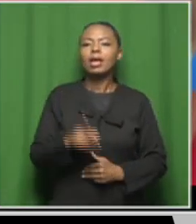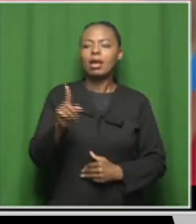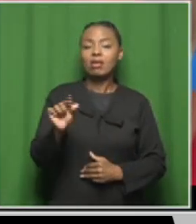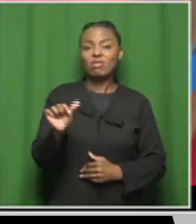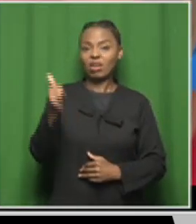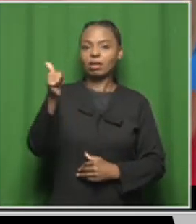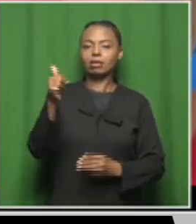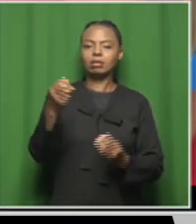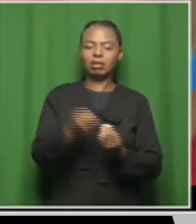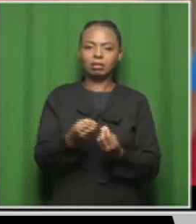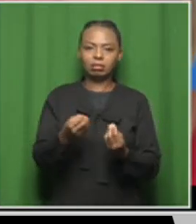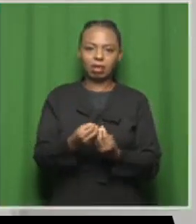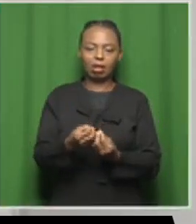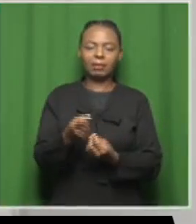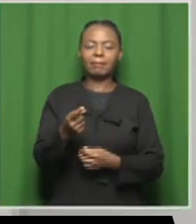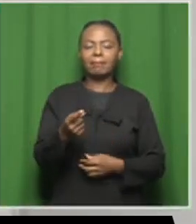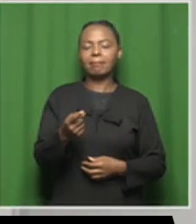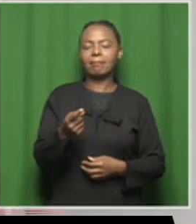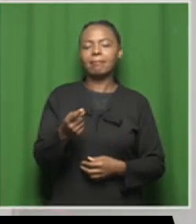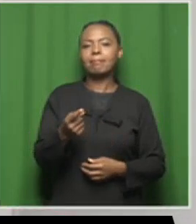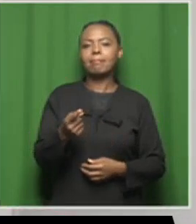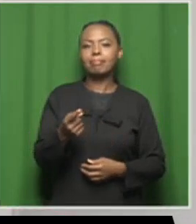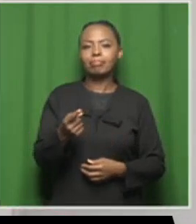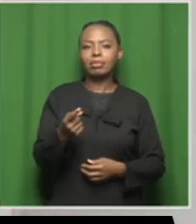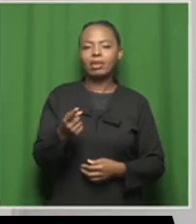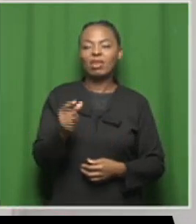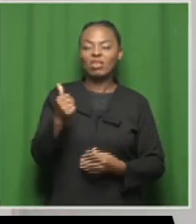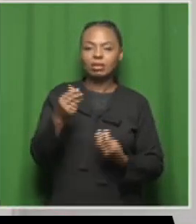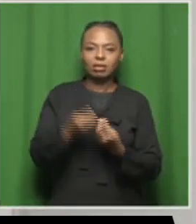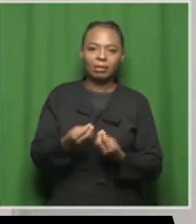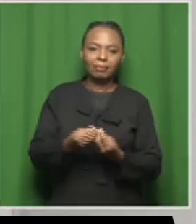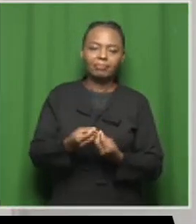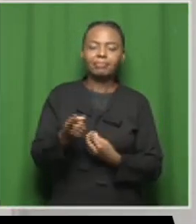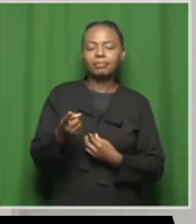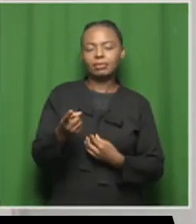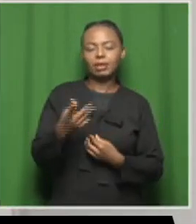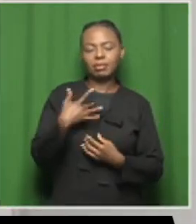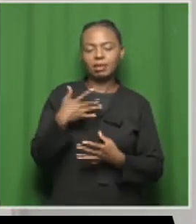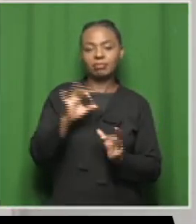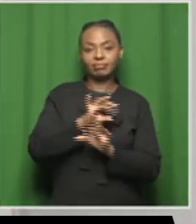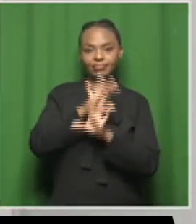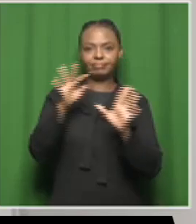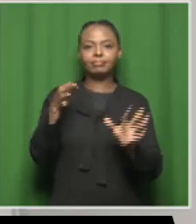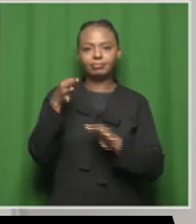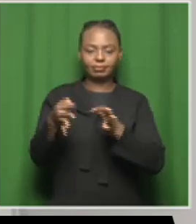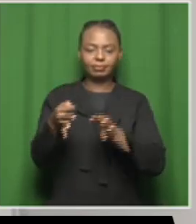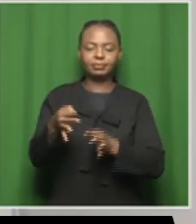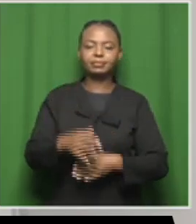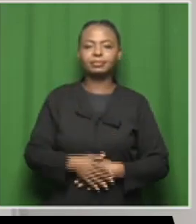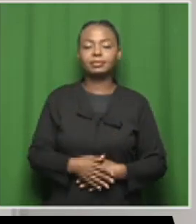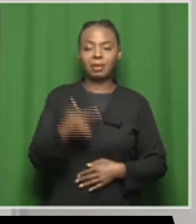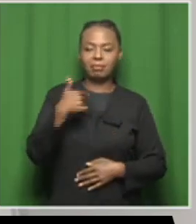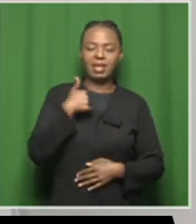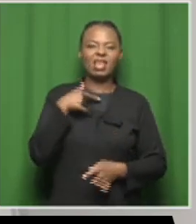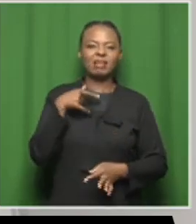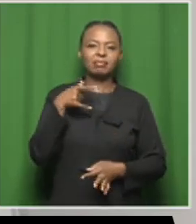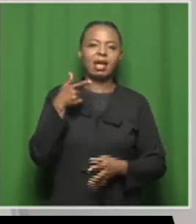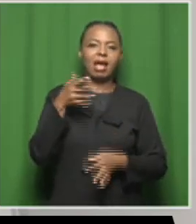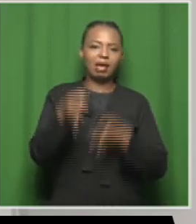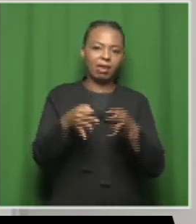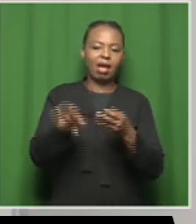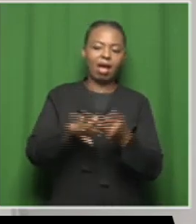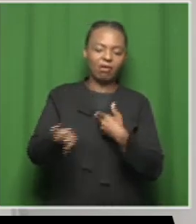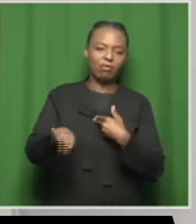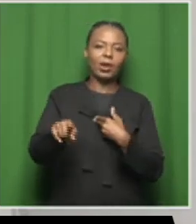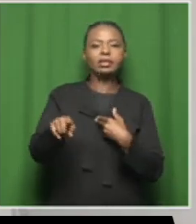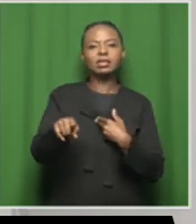thing, just to be more precise, what I highlight is that one should avoid a large gathering